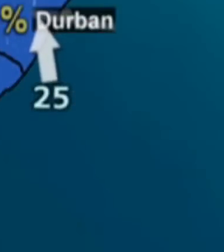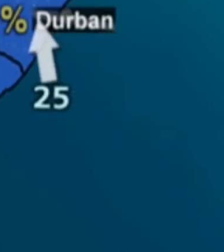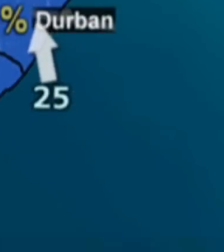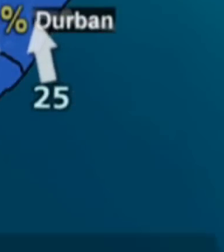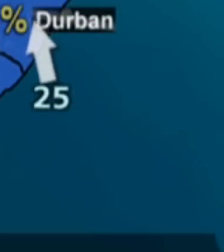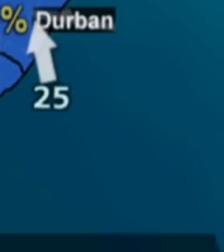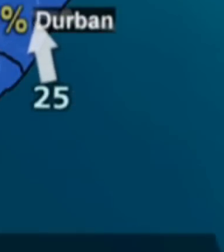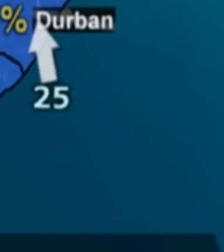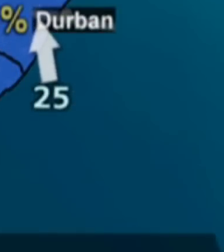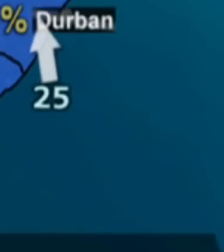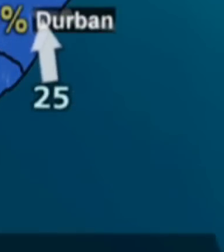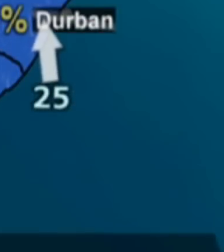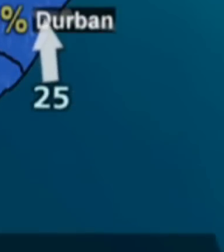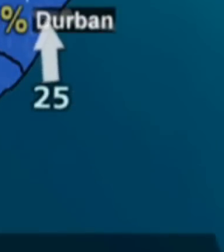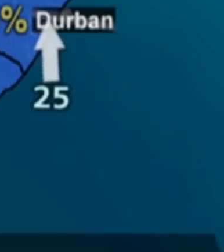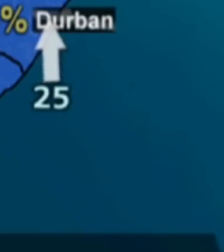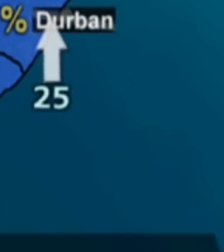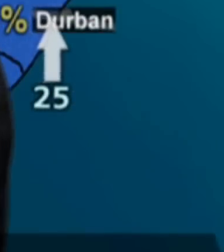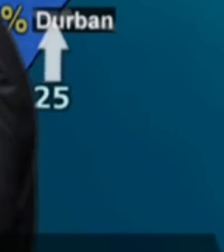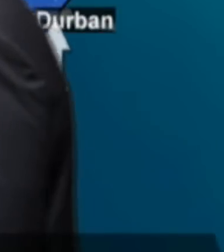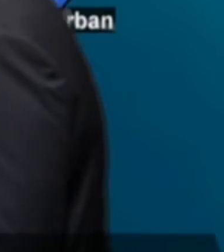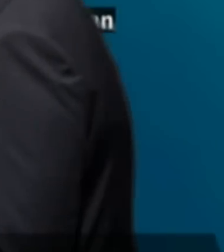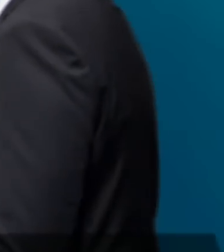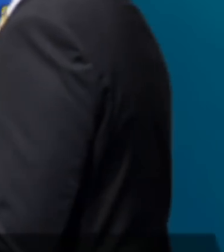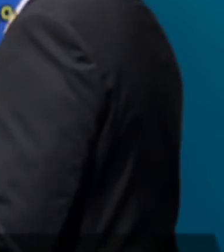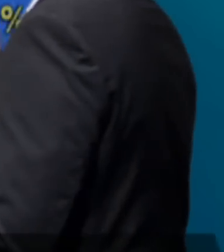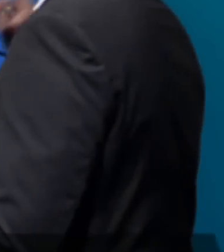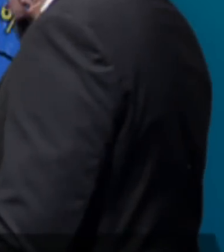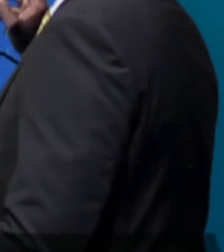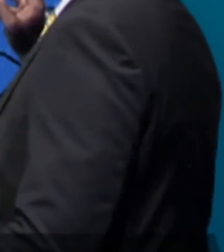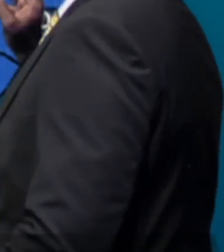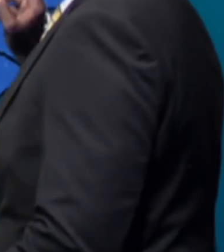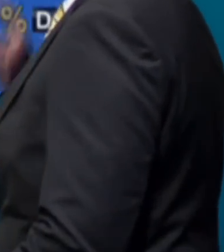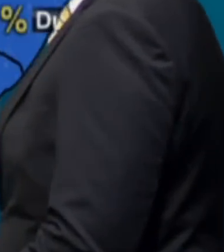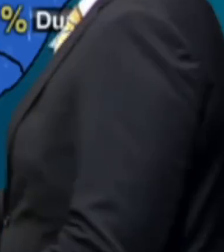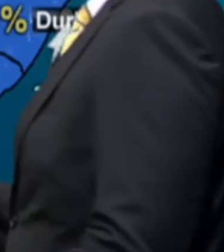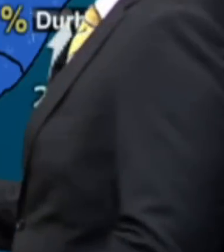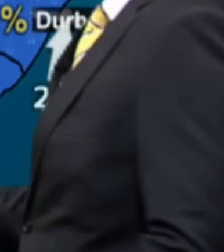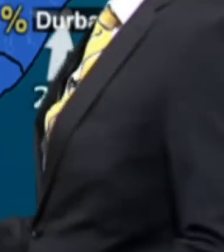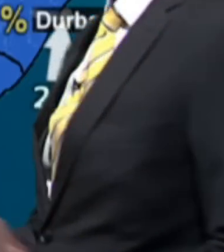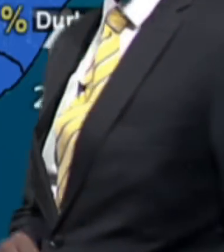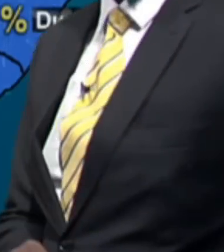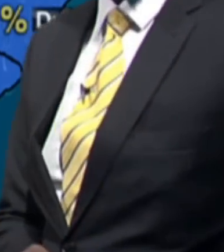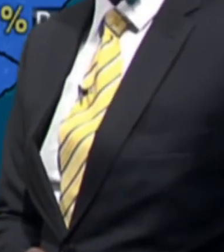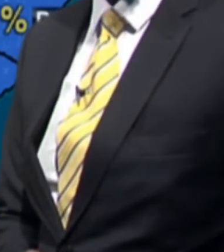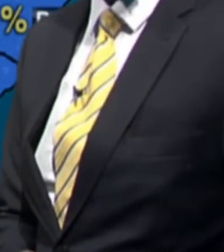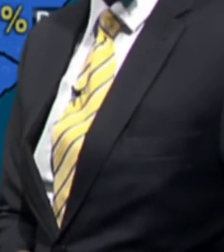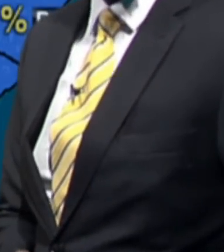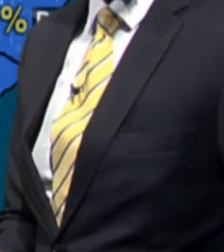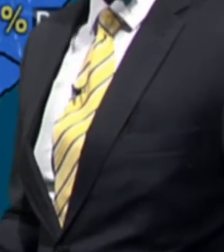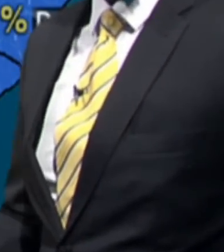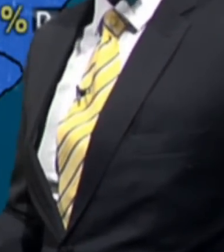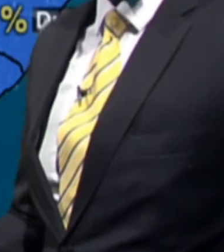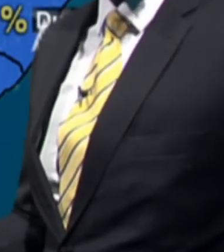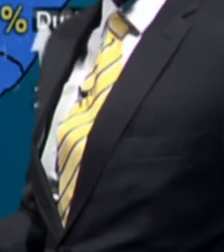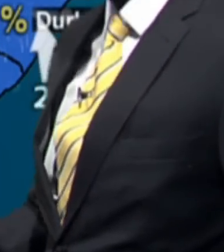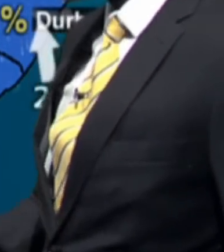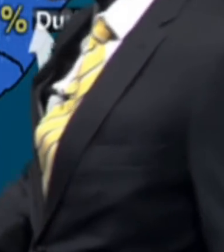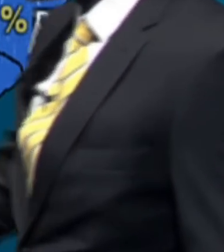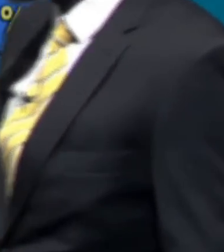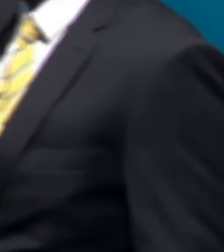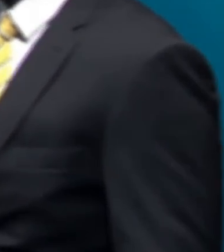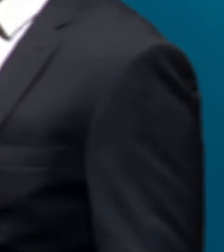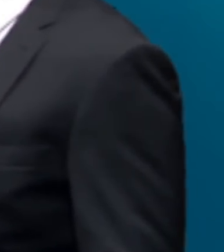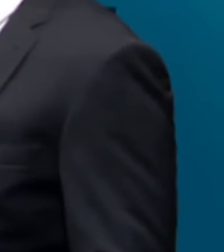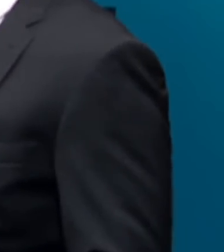Khaitsedi ke le bua bua boima dume tsa bolipi tsa tsebile semra jeno hlakile hore ho tla jwale ka borao thekong theo sa tla fihla hona ka haro ka boshabela ho hlokomela hore pula le